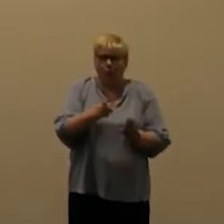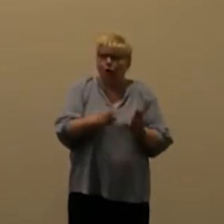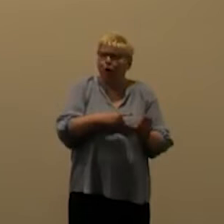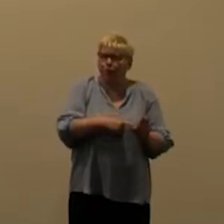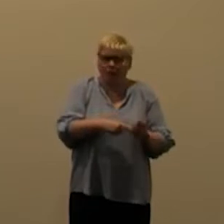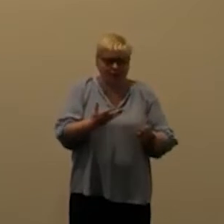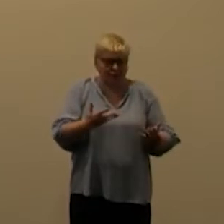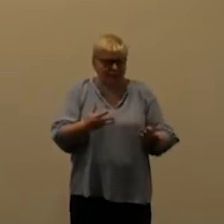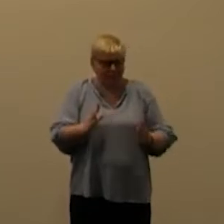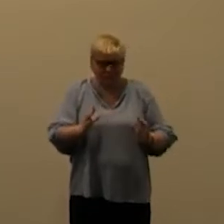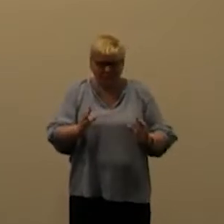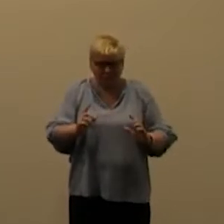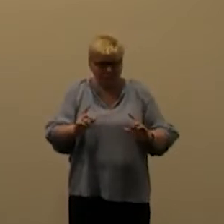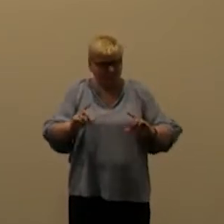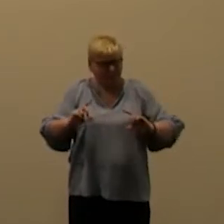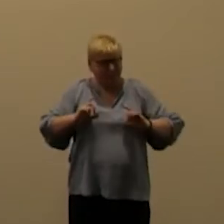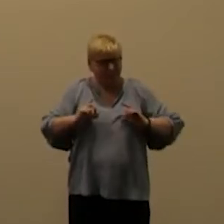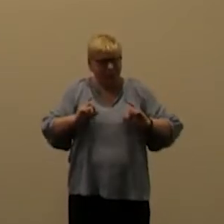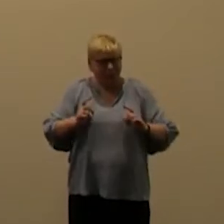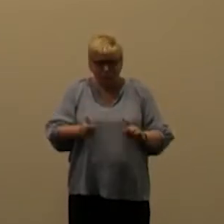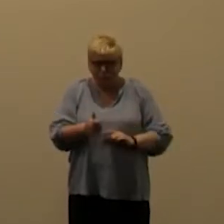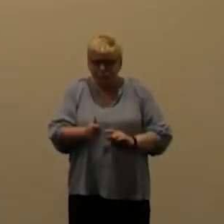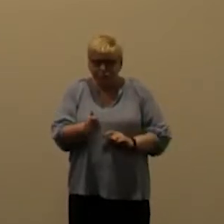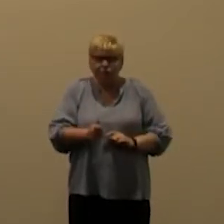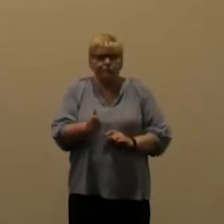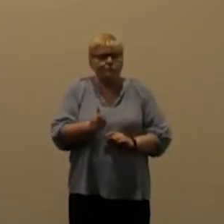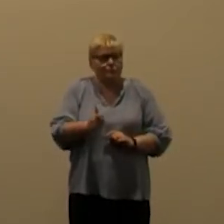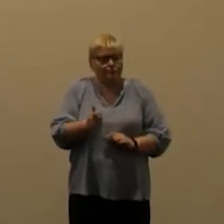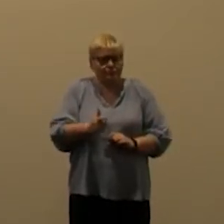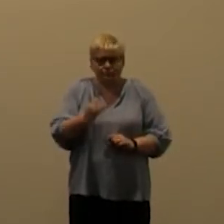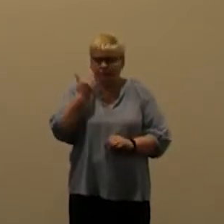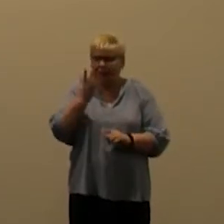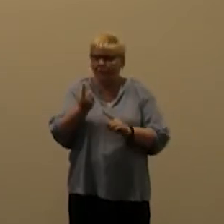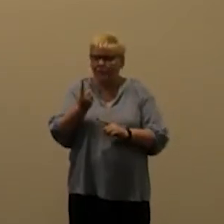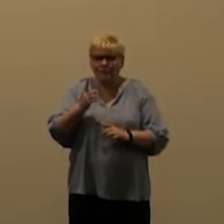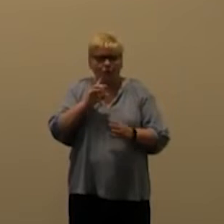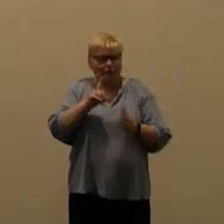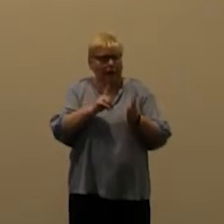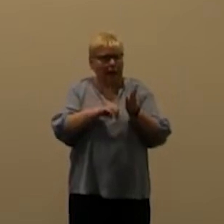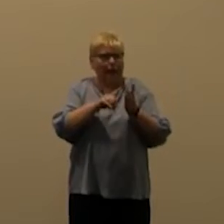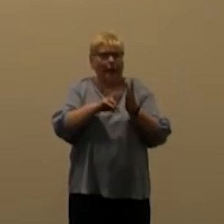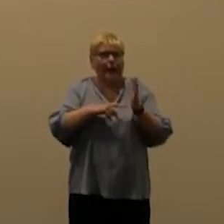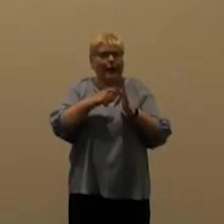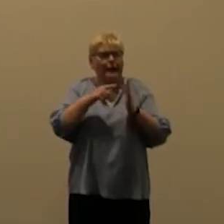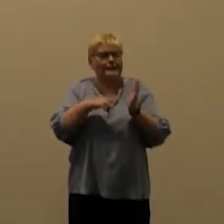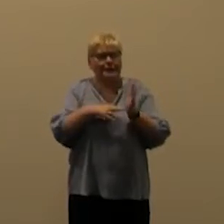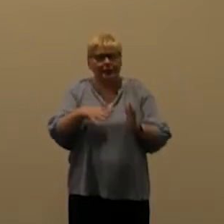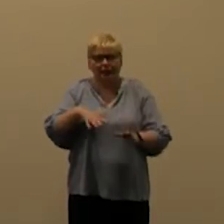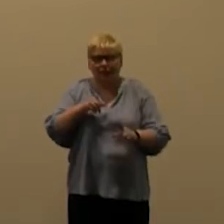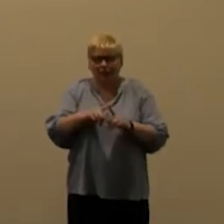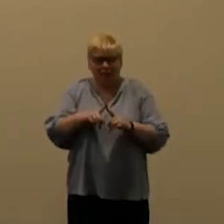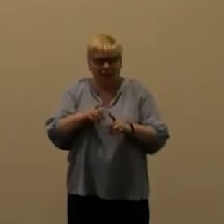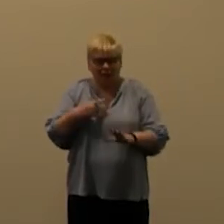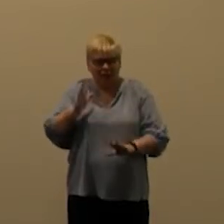generations who are very comfortable communicating on social media, and every time someone mentions LinkedIn to me, I feel like a very small dog being dragged